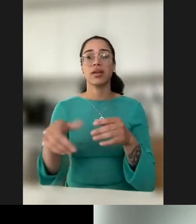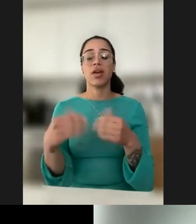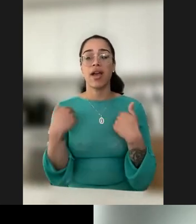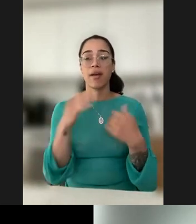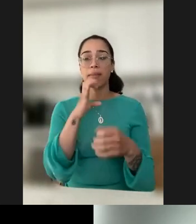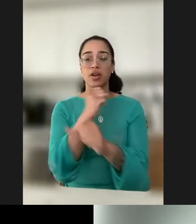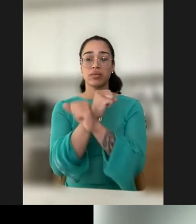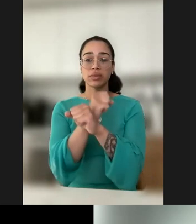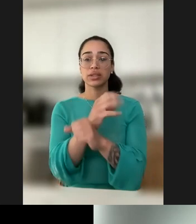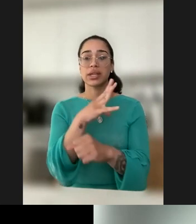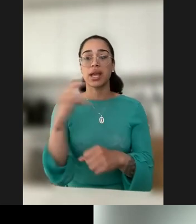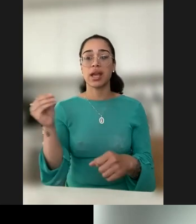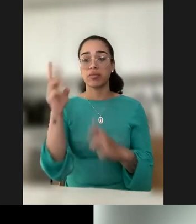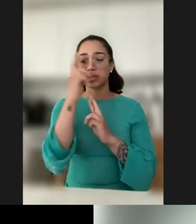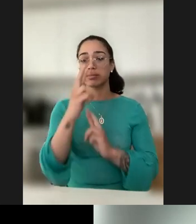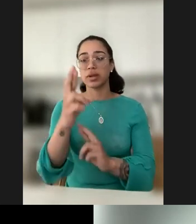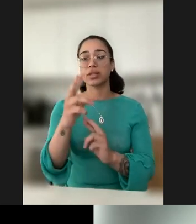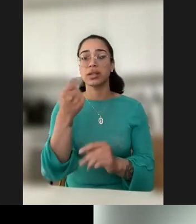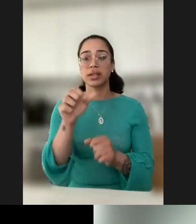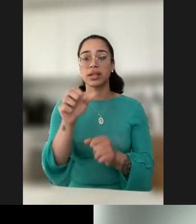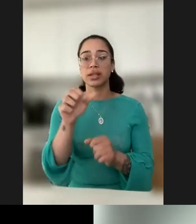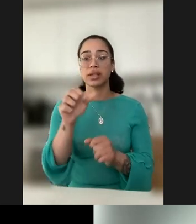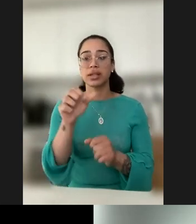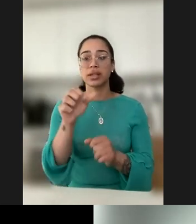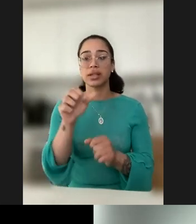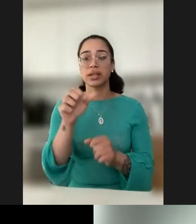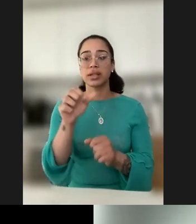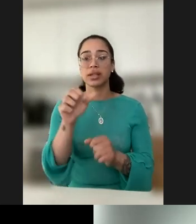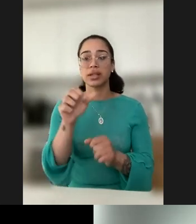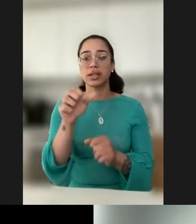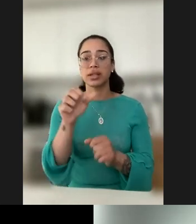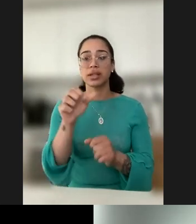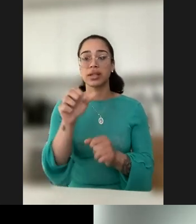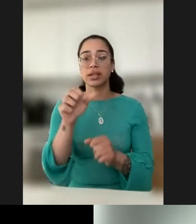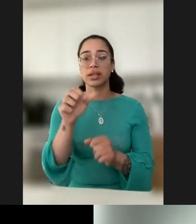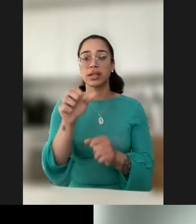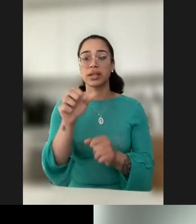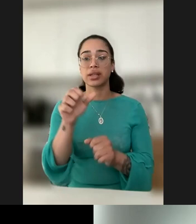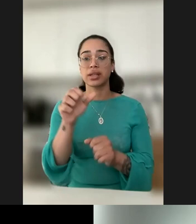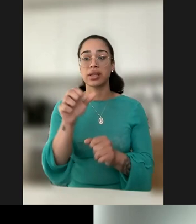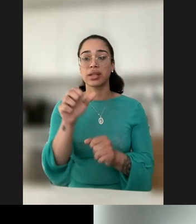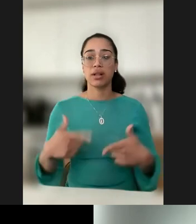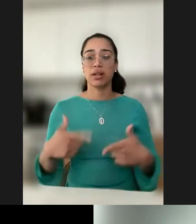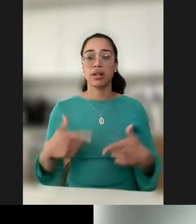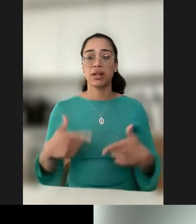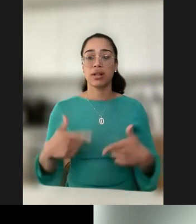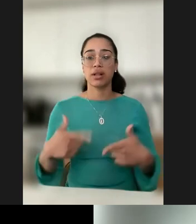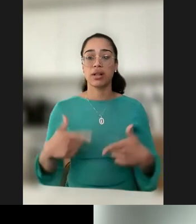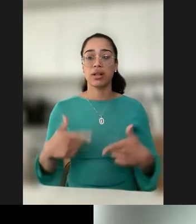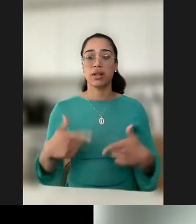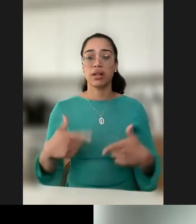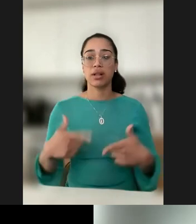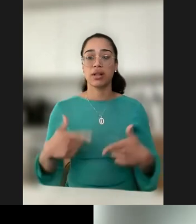respected the sacred lands in which we all reside. The tribes in California are sovereign nations, rich in culture and